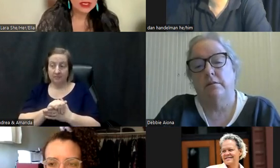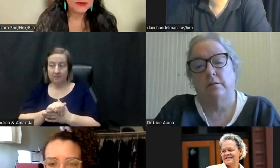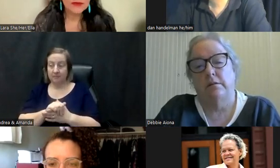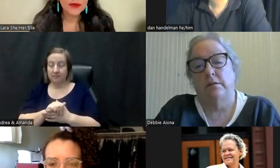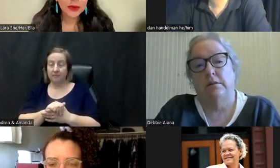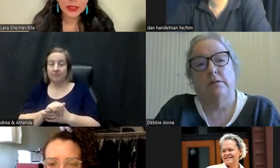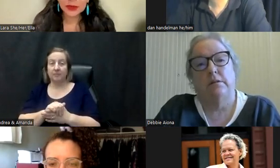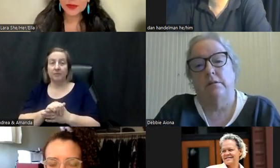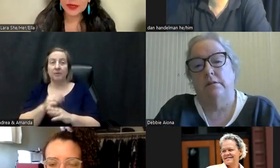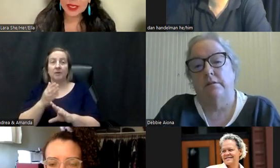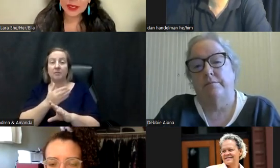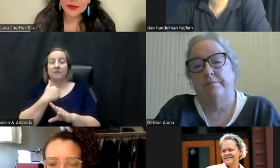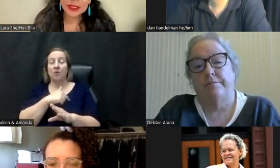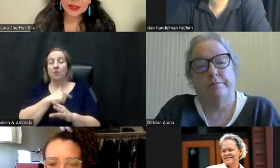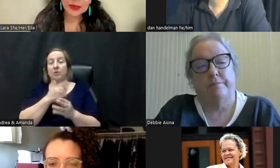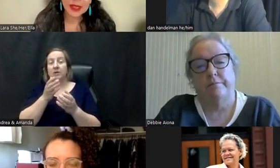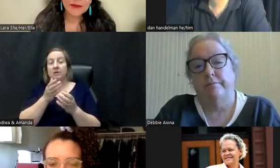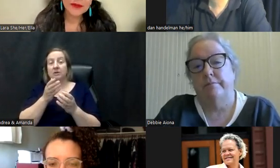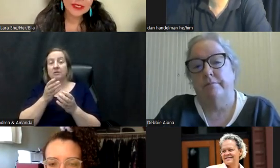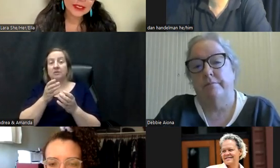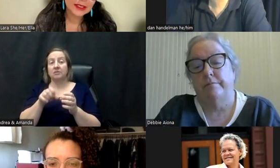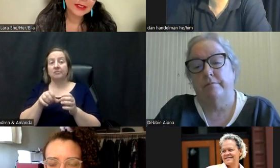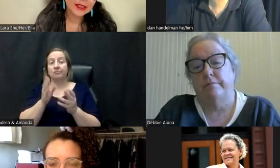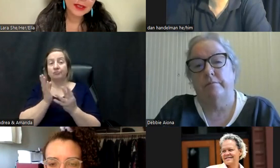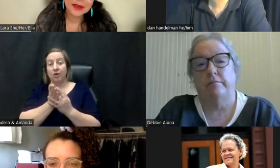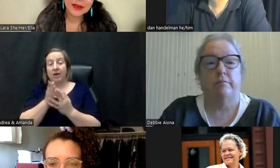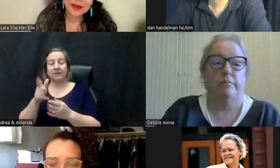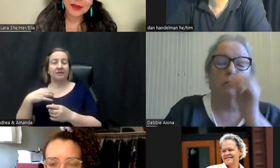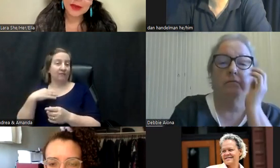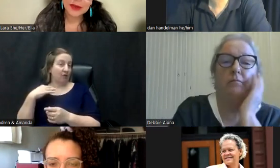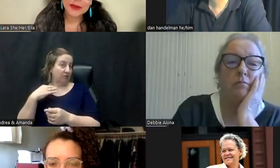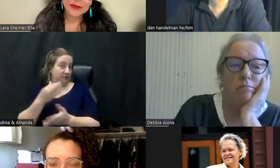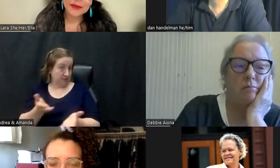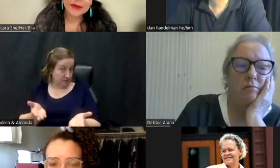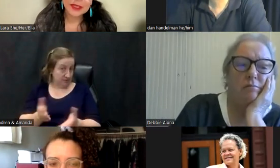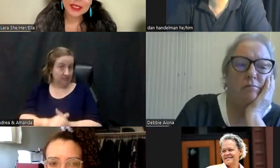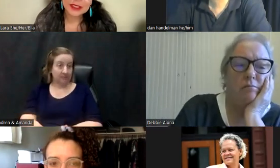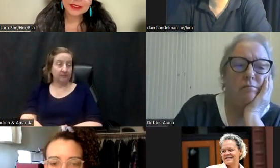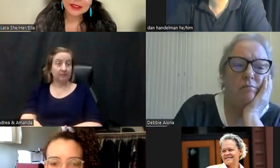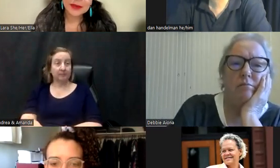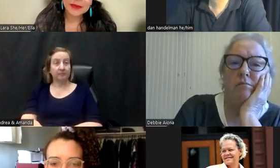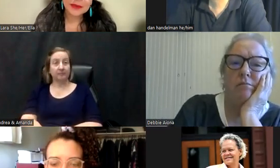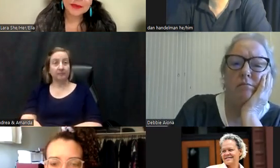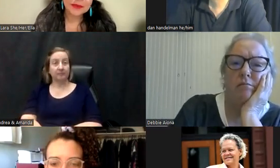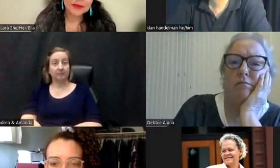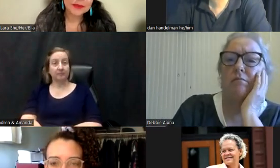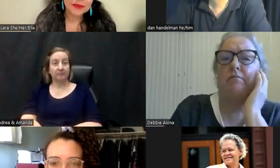we, before going to the break, we need to have volunteers for the next.